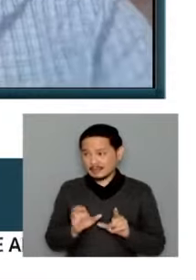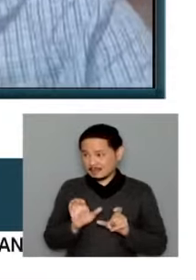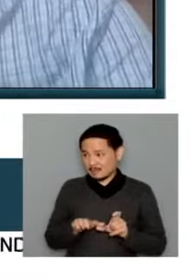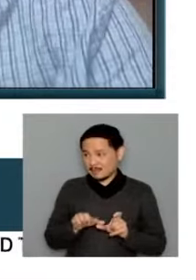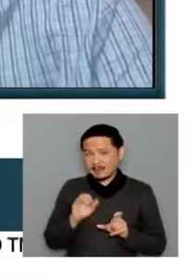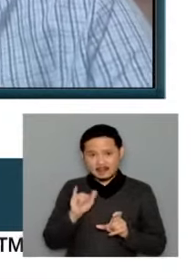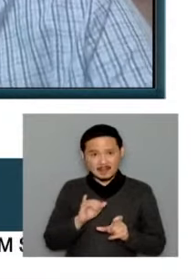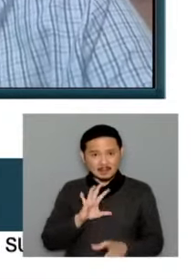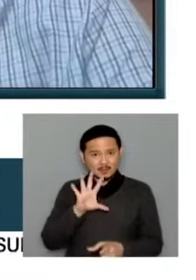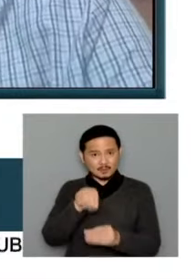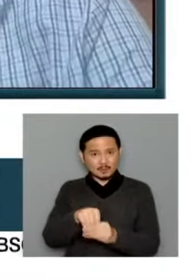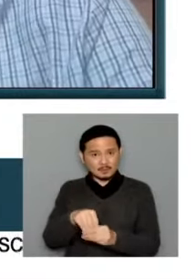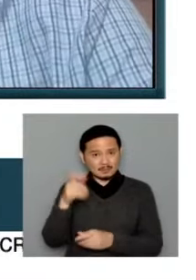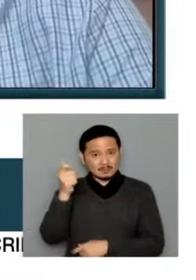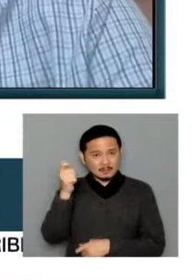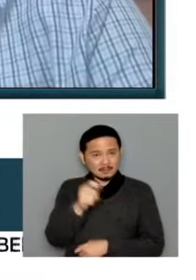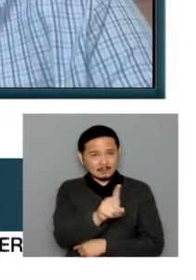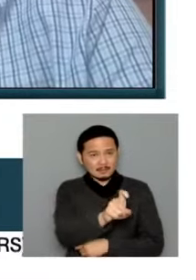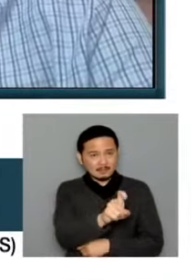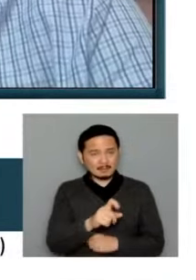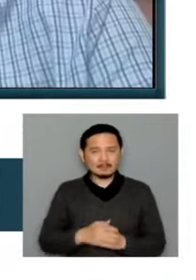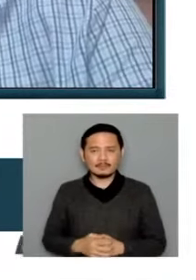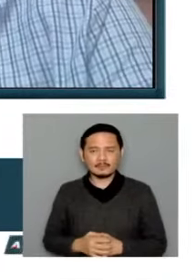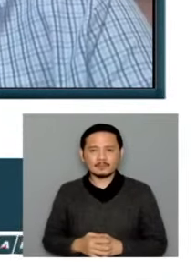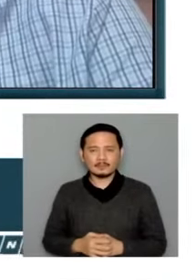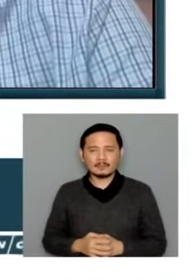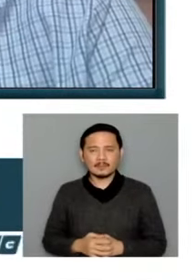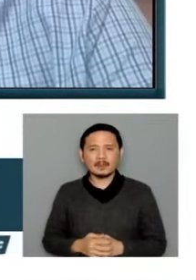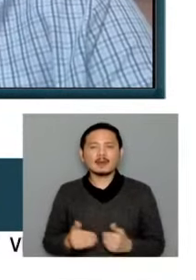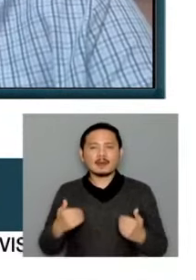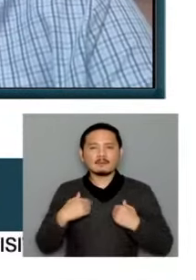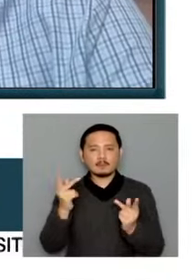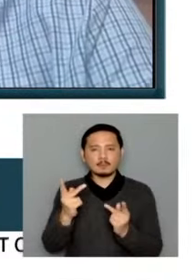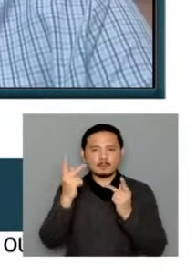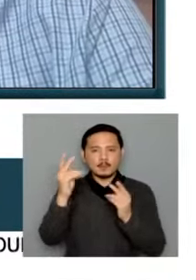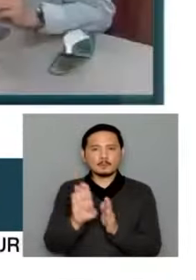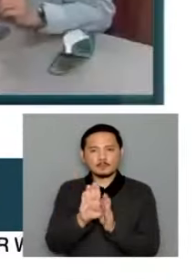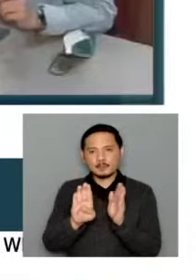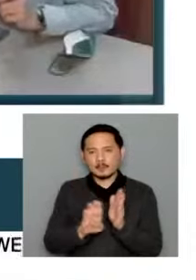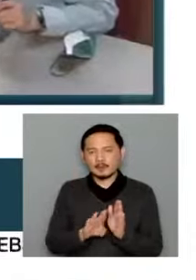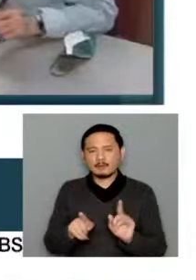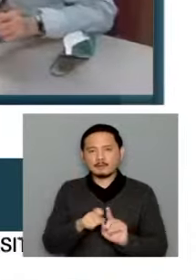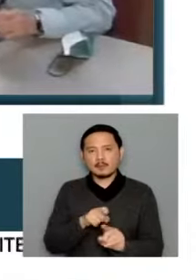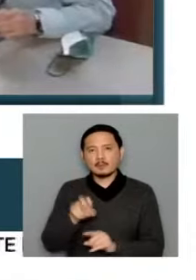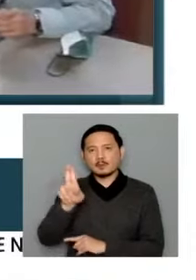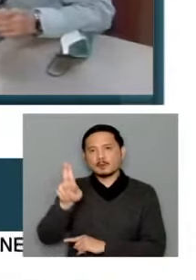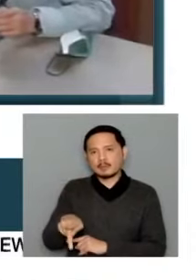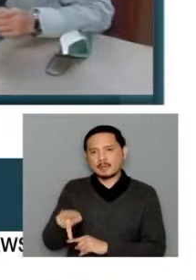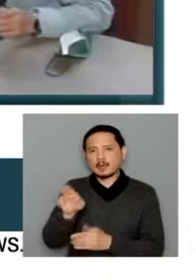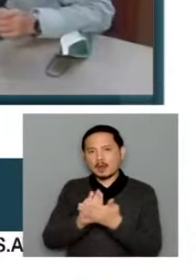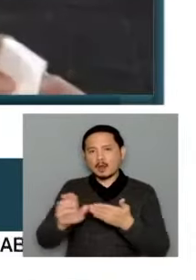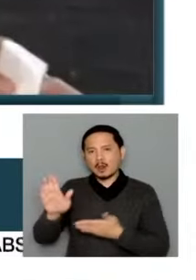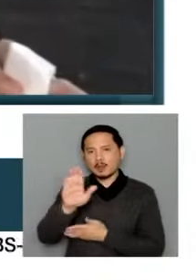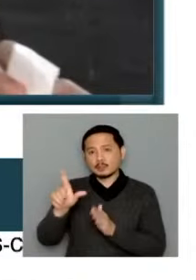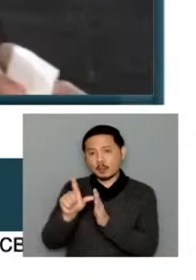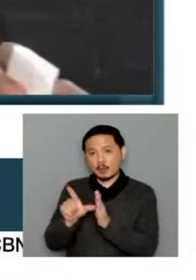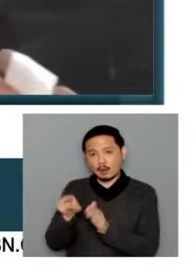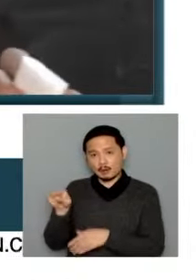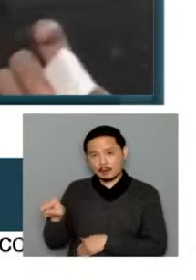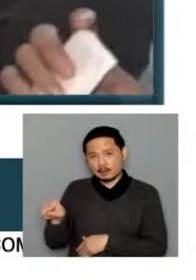be included here? Well, there is a proposed bill coming from the UP College of Law that